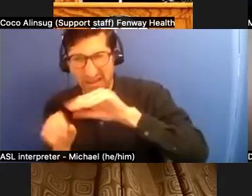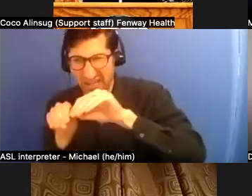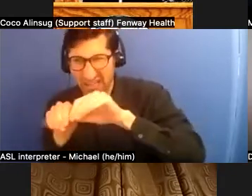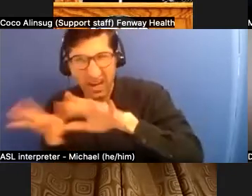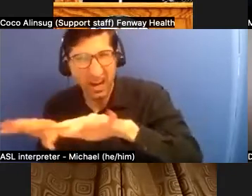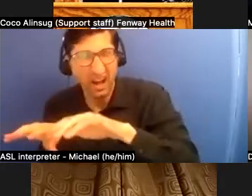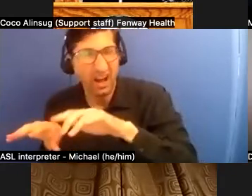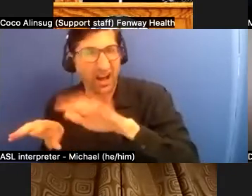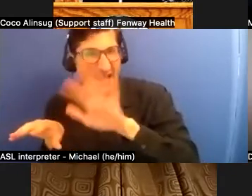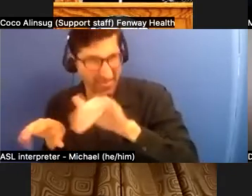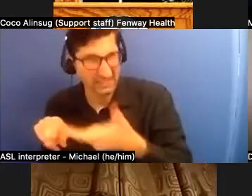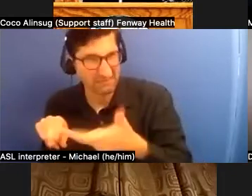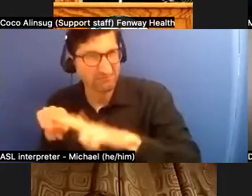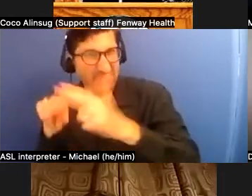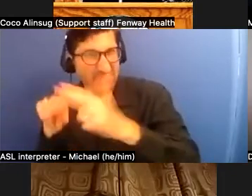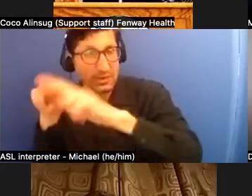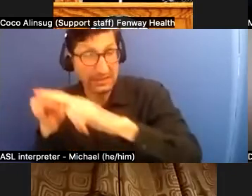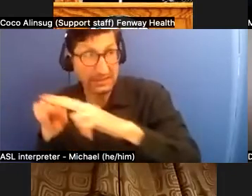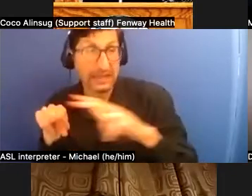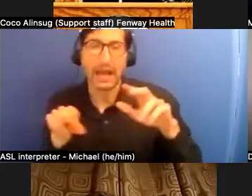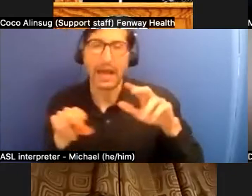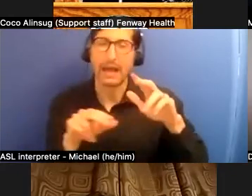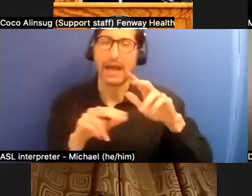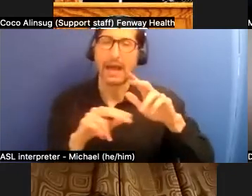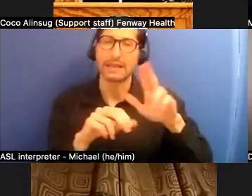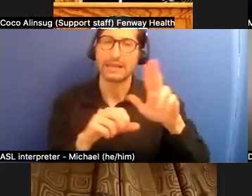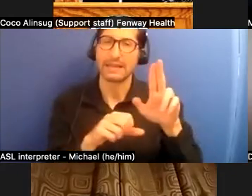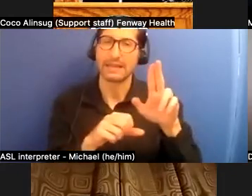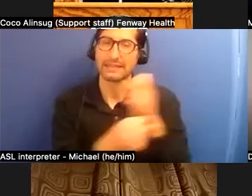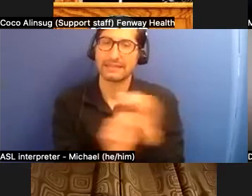of offering an alternative, and I'm happy to answer any questions. Thank you.